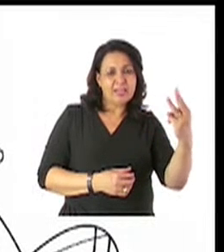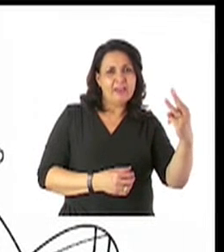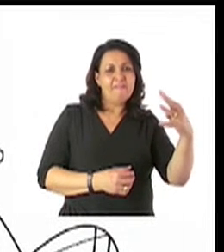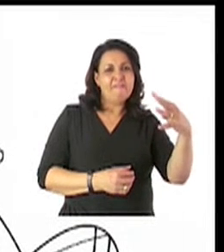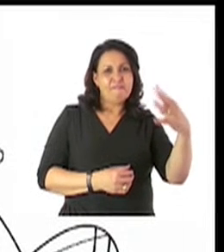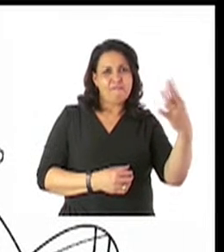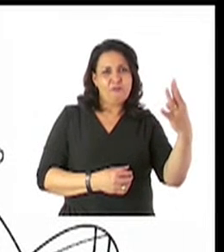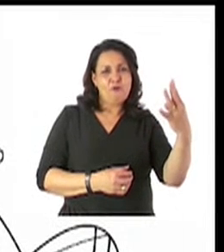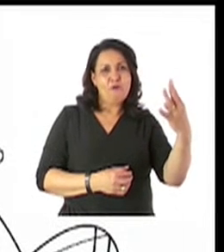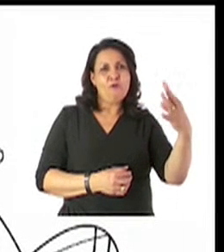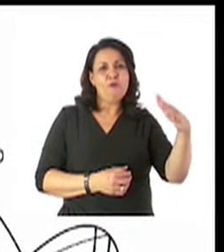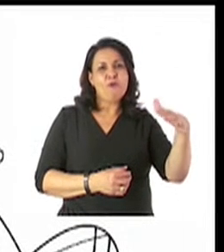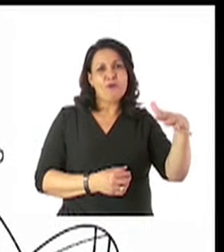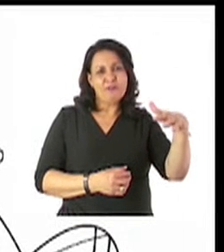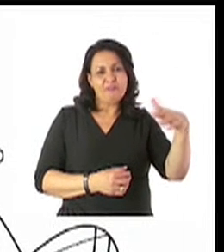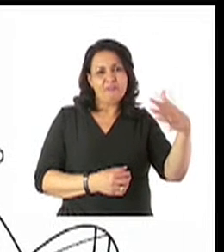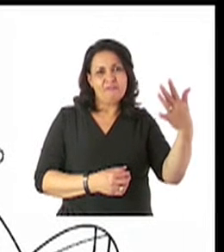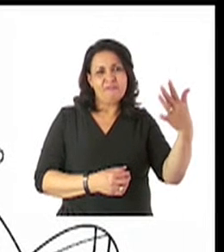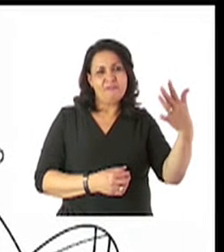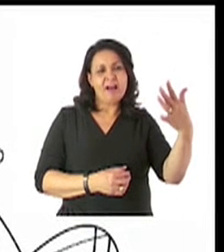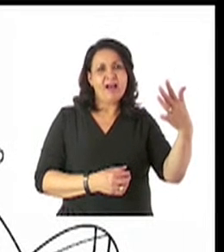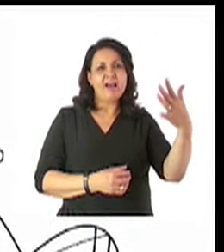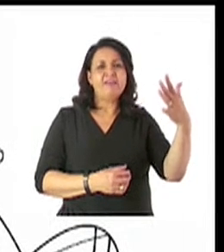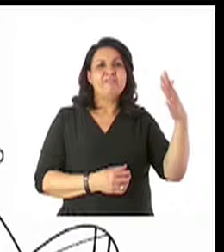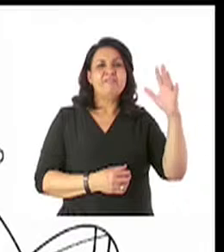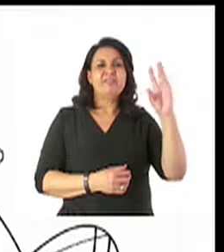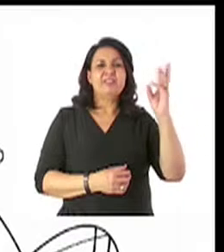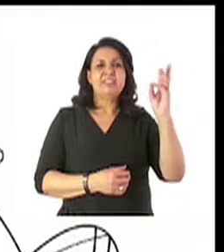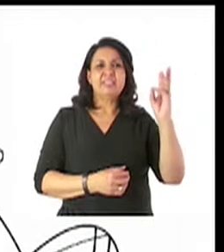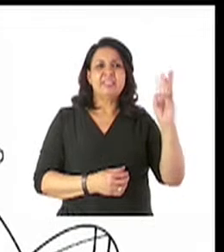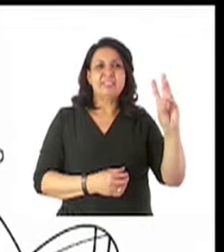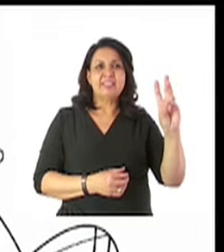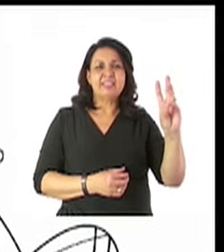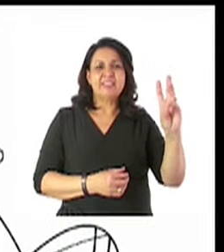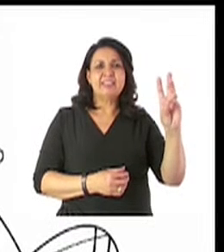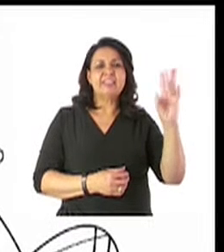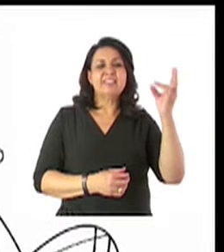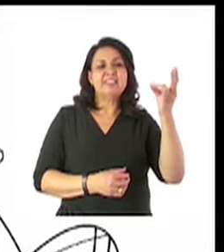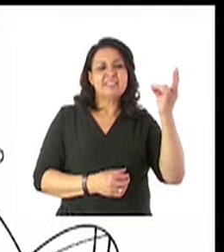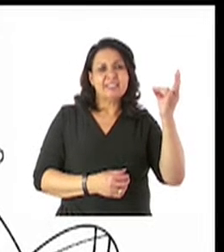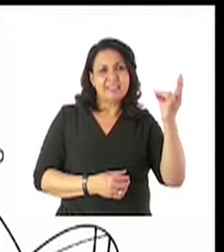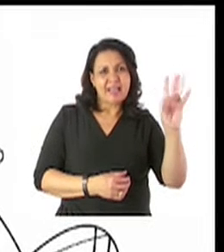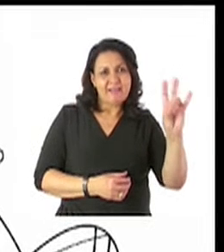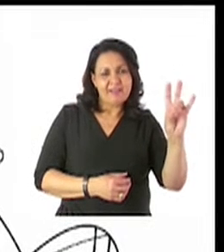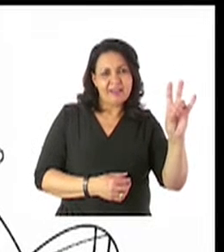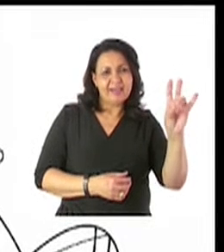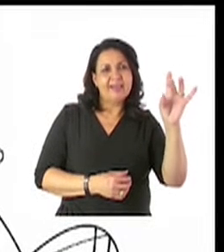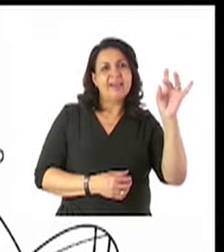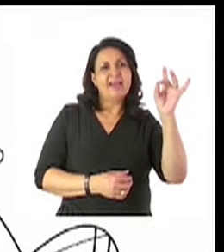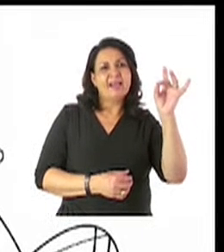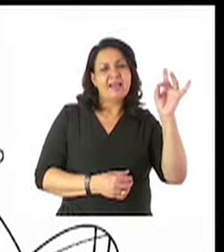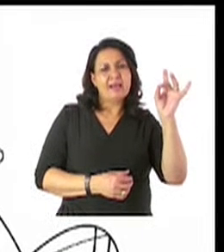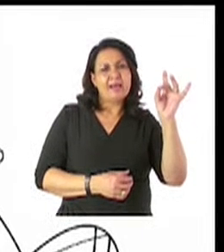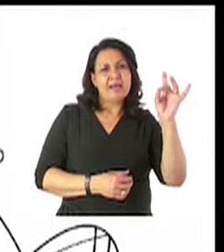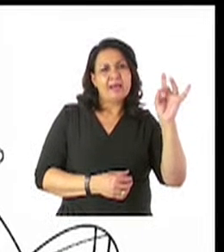3, 4, 5, 6, 7.